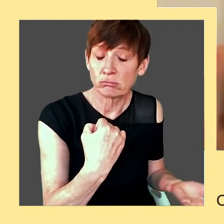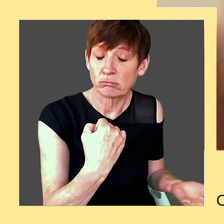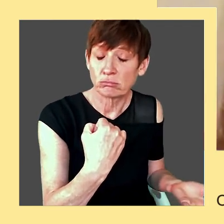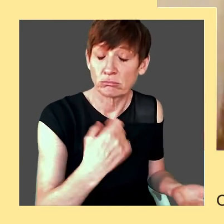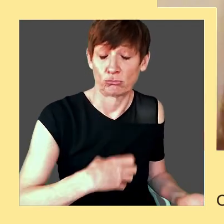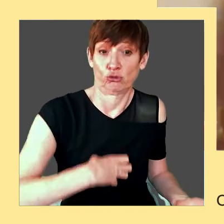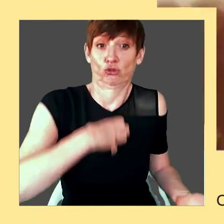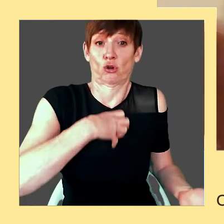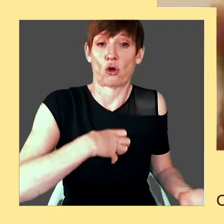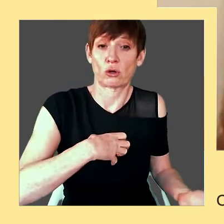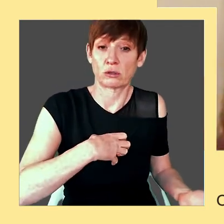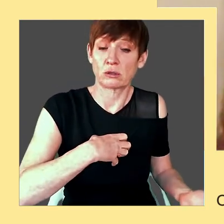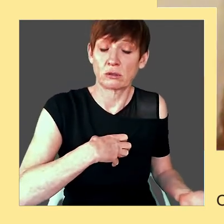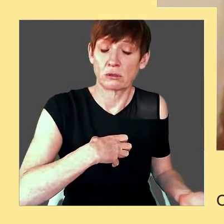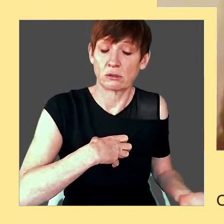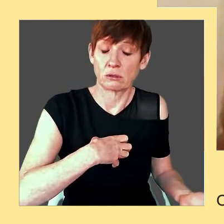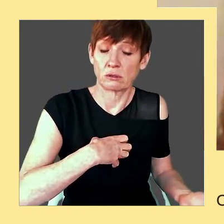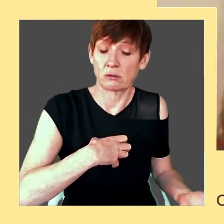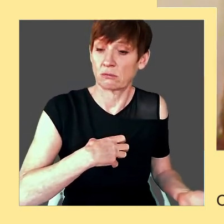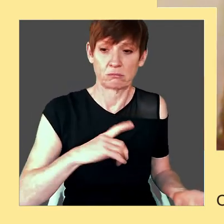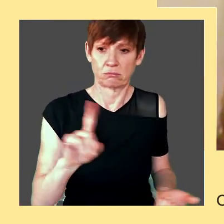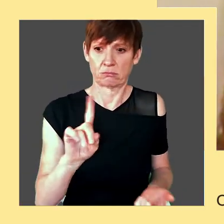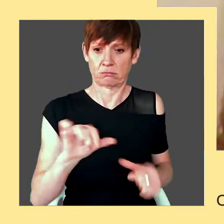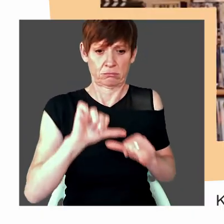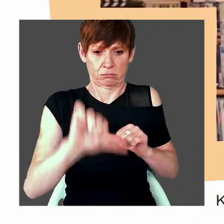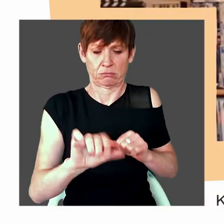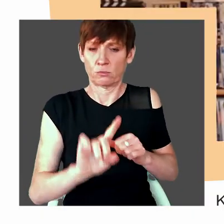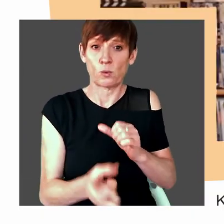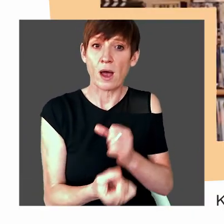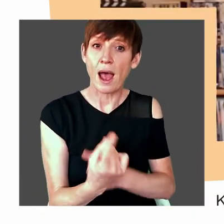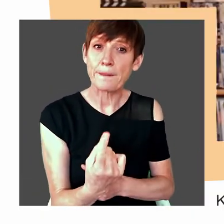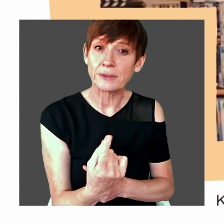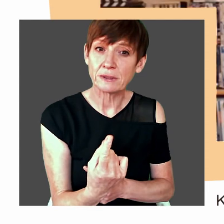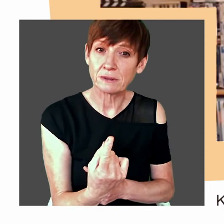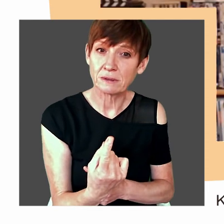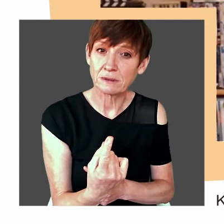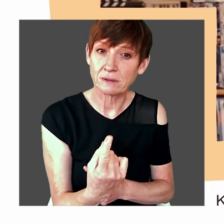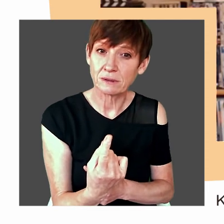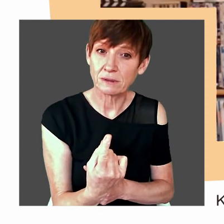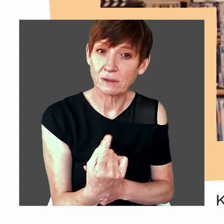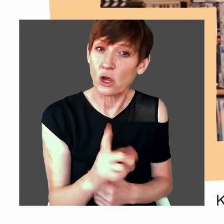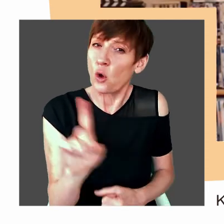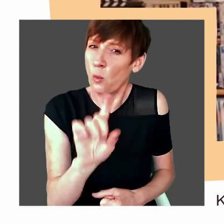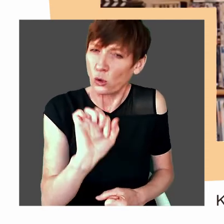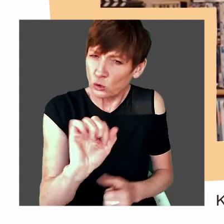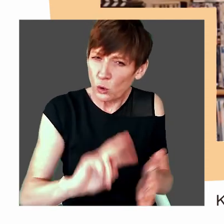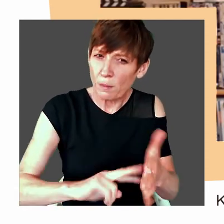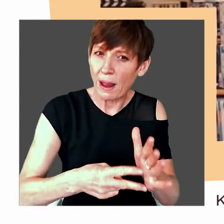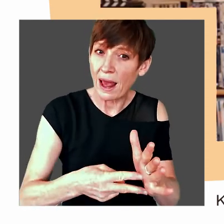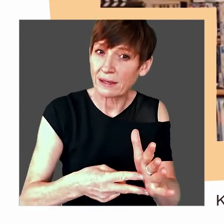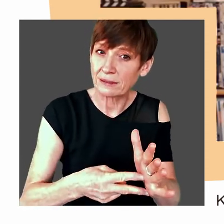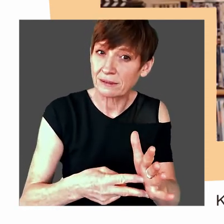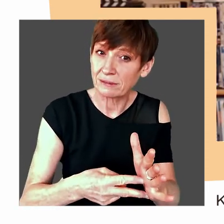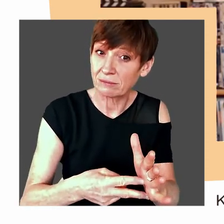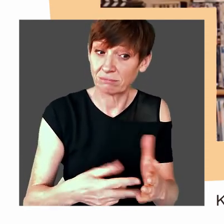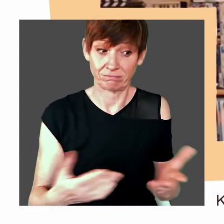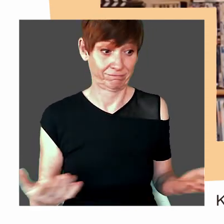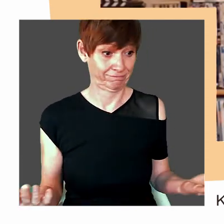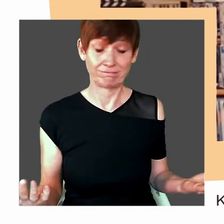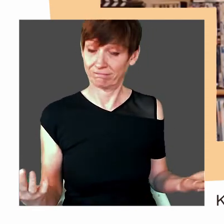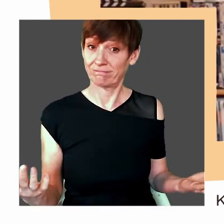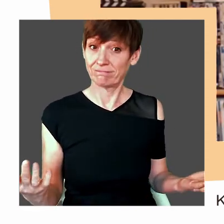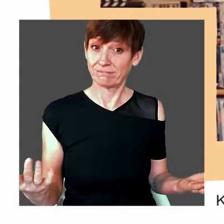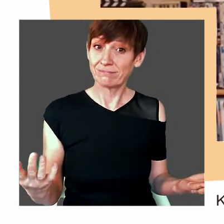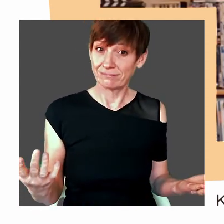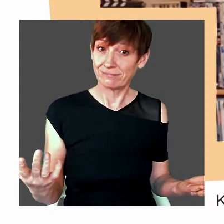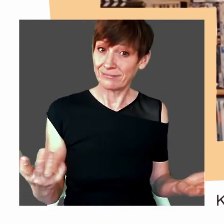shocked or be stunned, what gonna be happen to you? What is your plan? This is happened through the